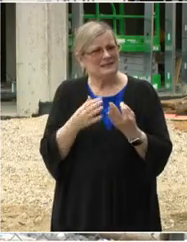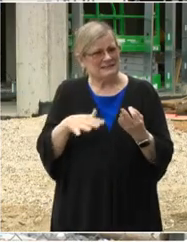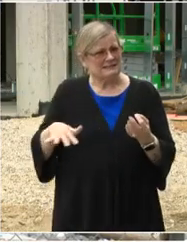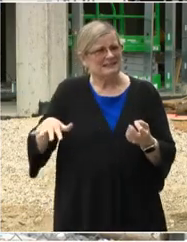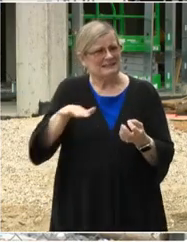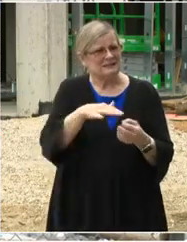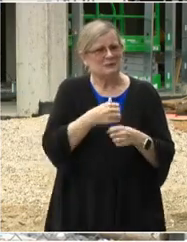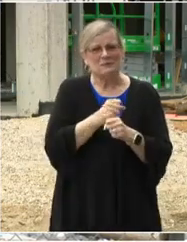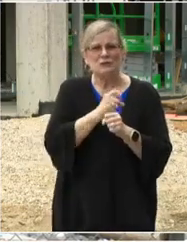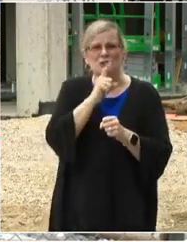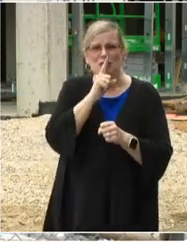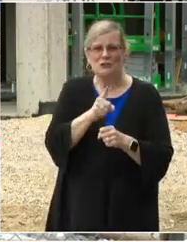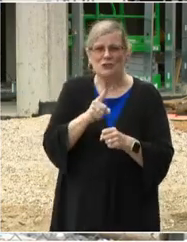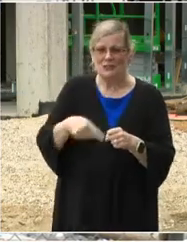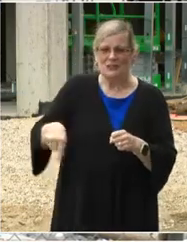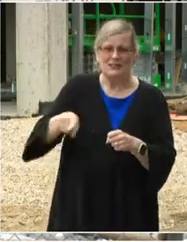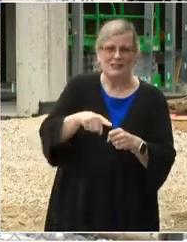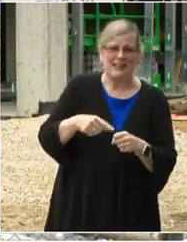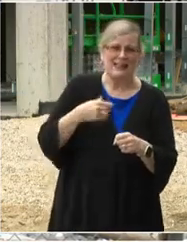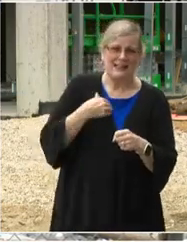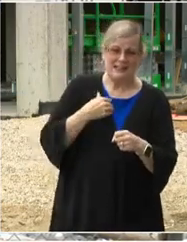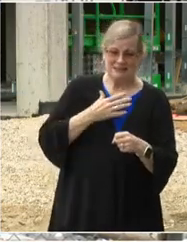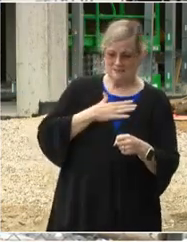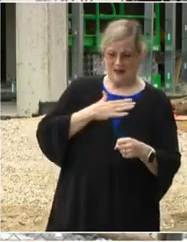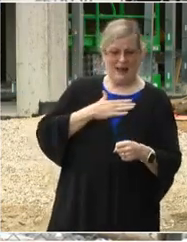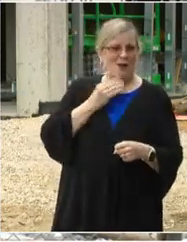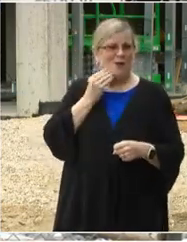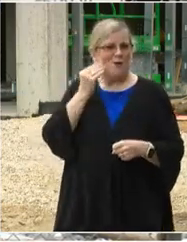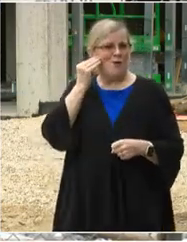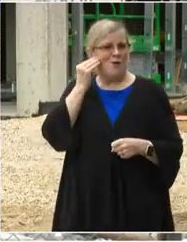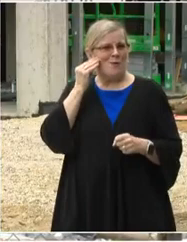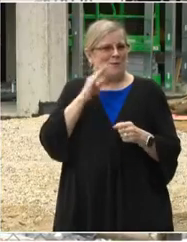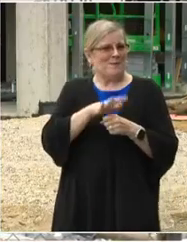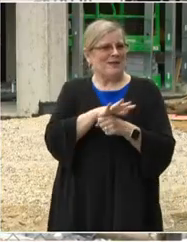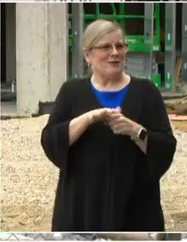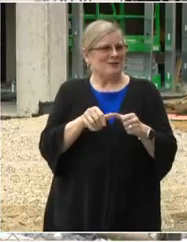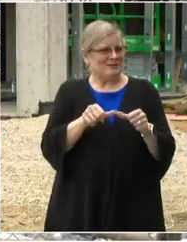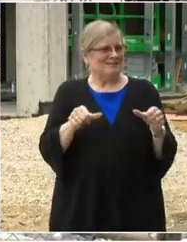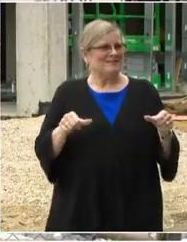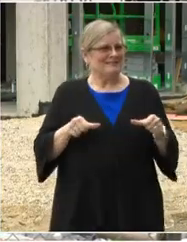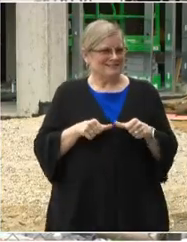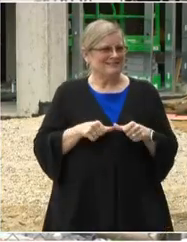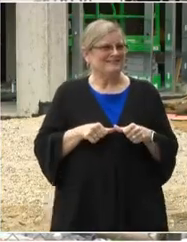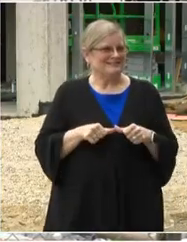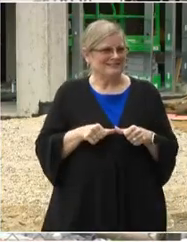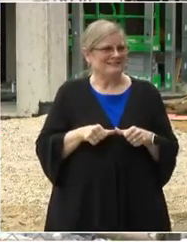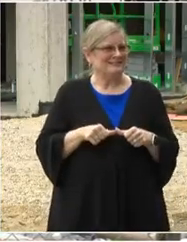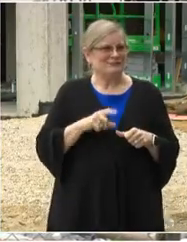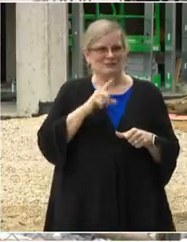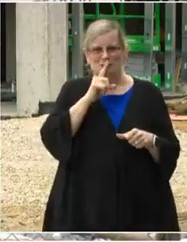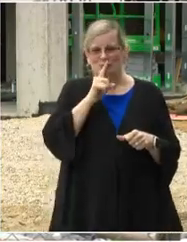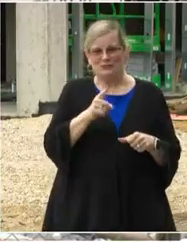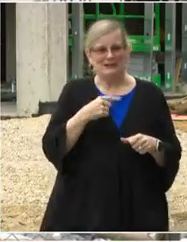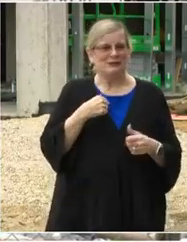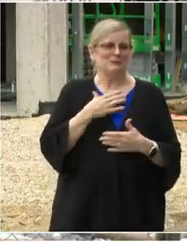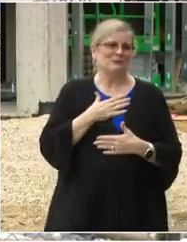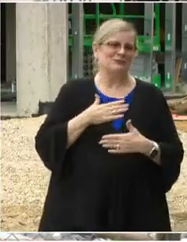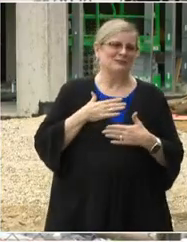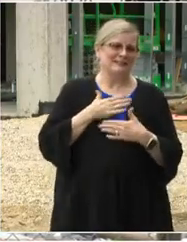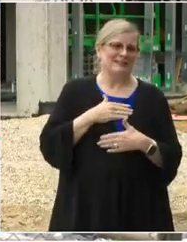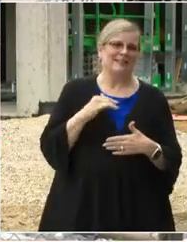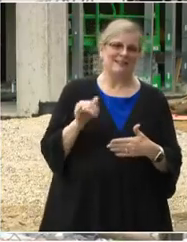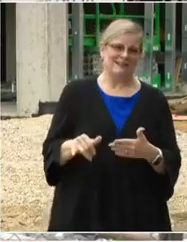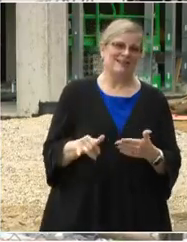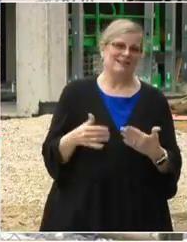can call this place home. And so I truly appreciate the affordability part of this project and who affordability means and what